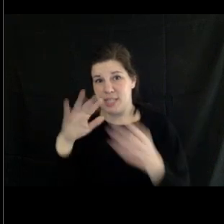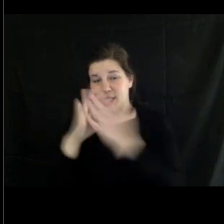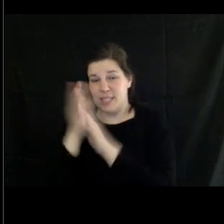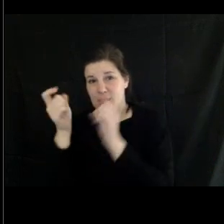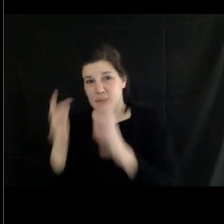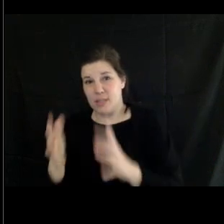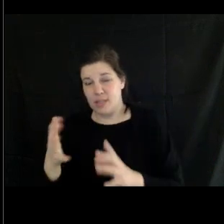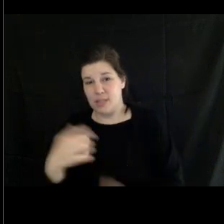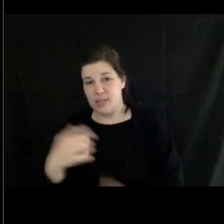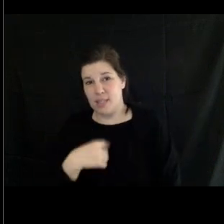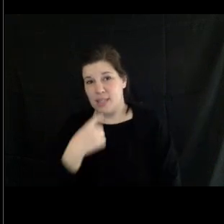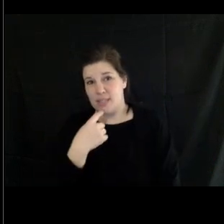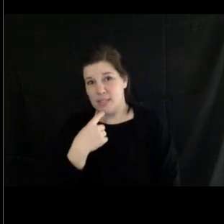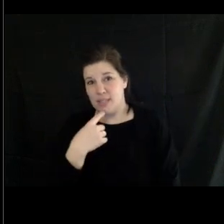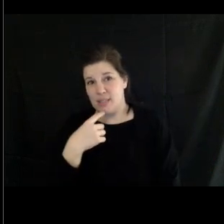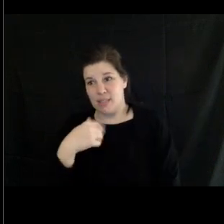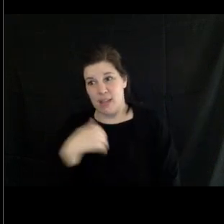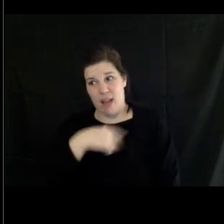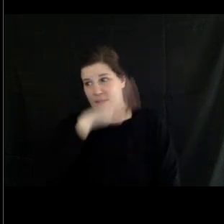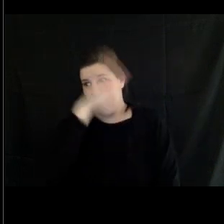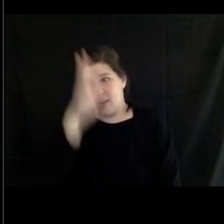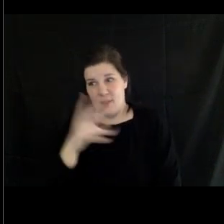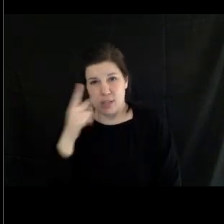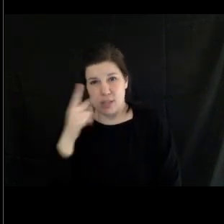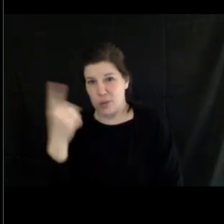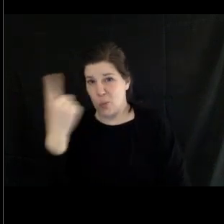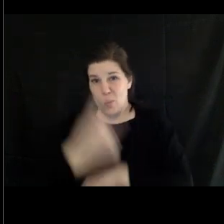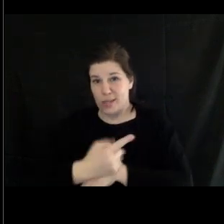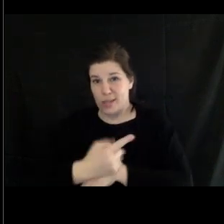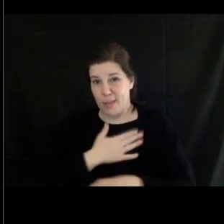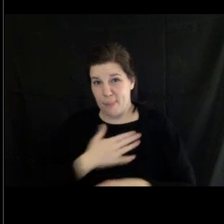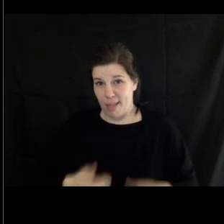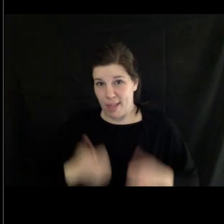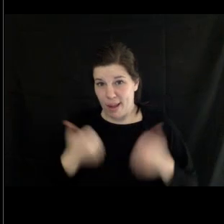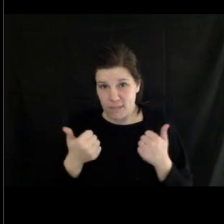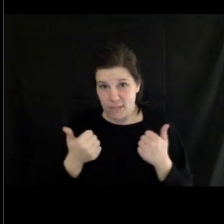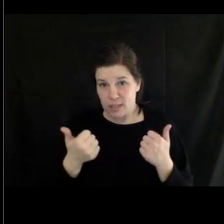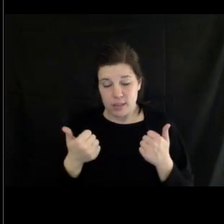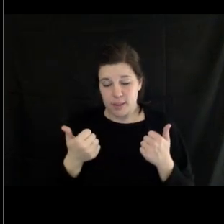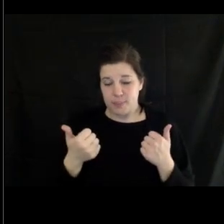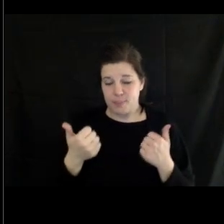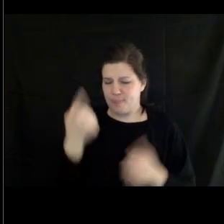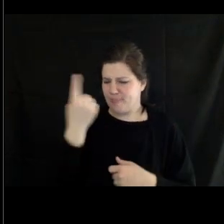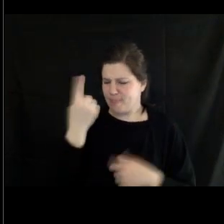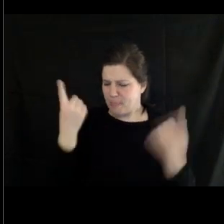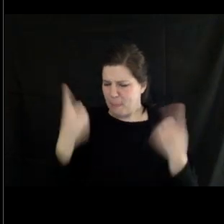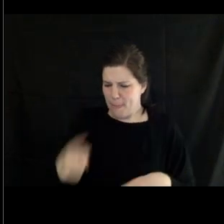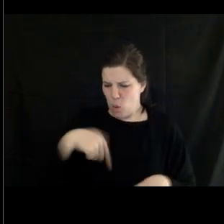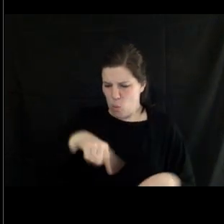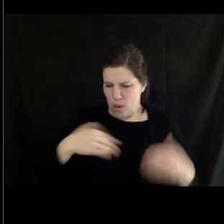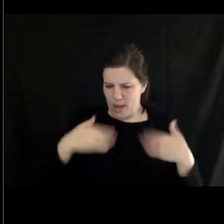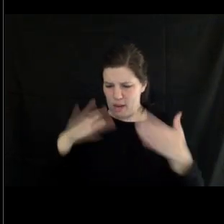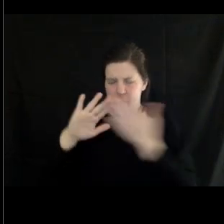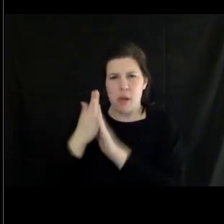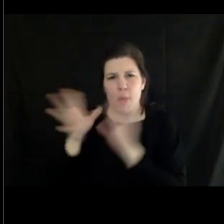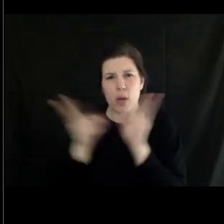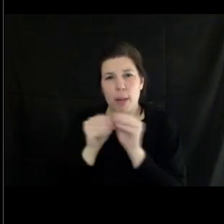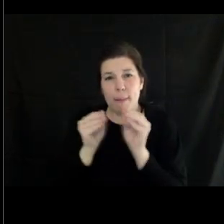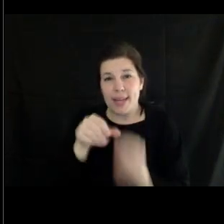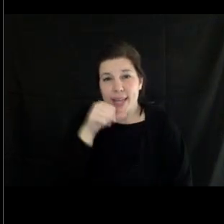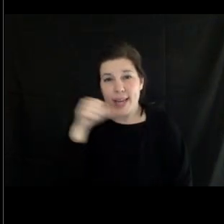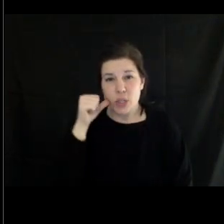never seen you a day of my life. And something stood out to me, whereas we had a community meeting yesterday